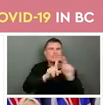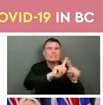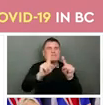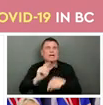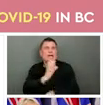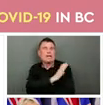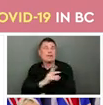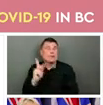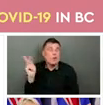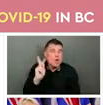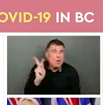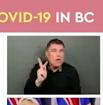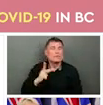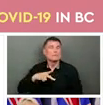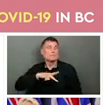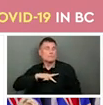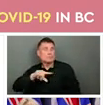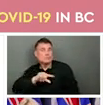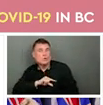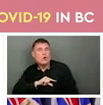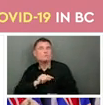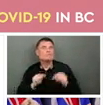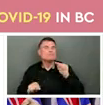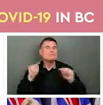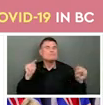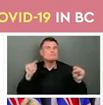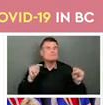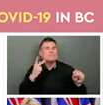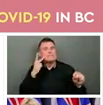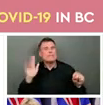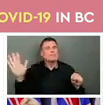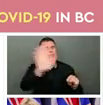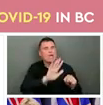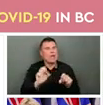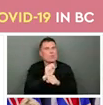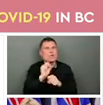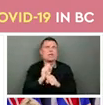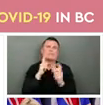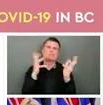to the amazing work that's being done across the province. So thank you for that.